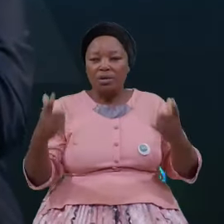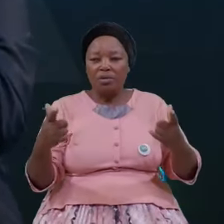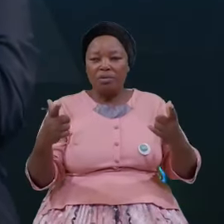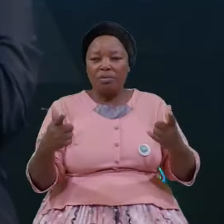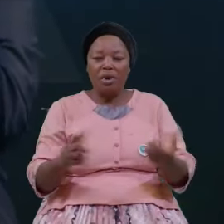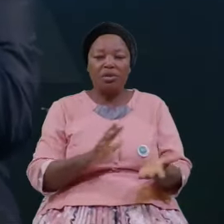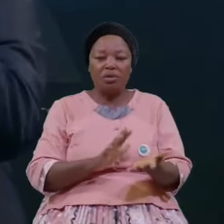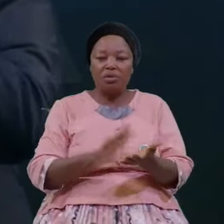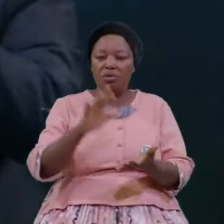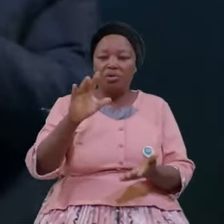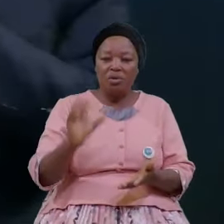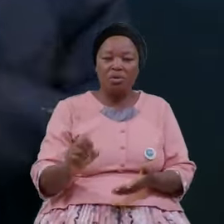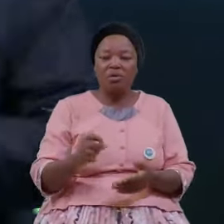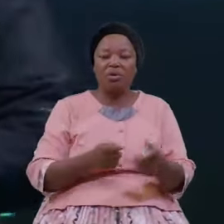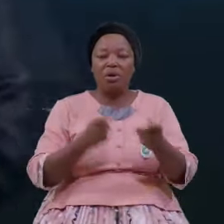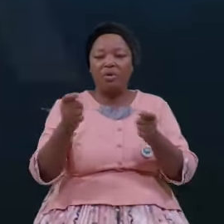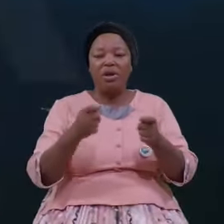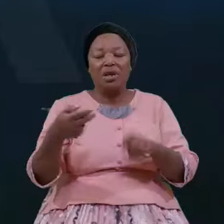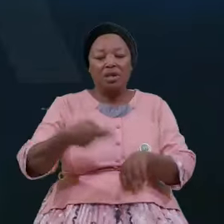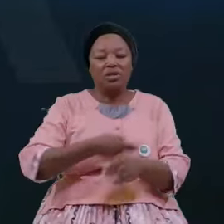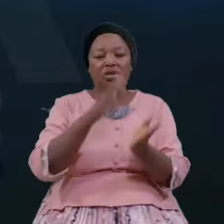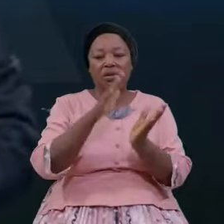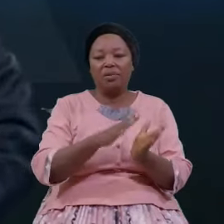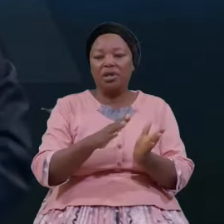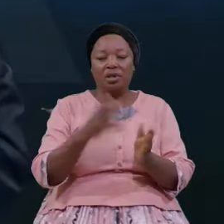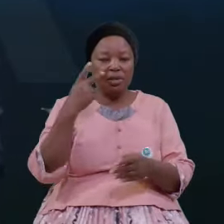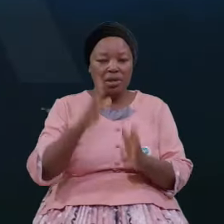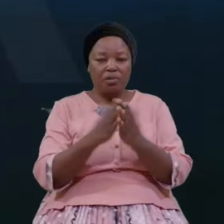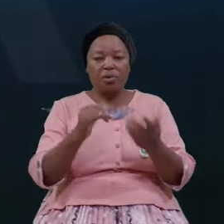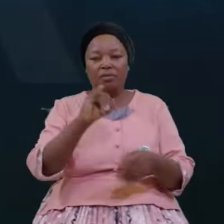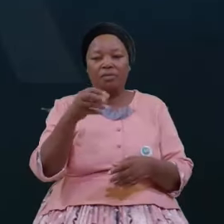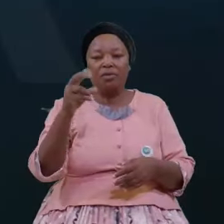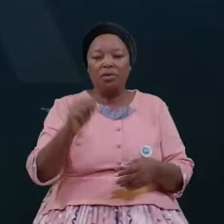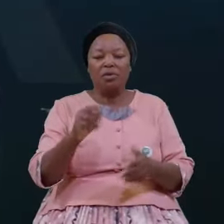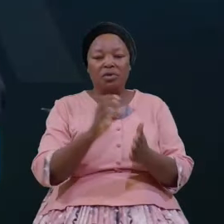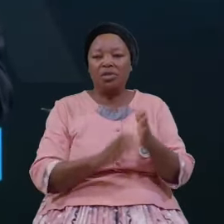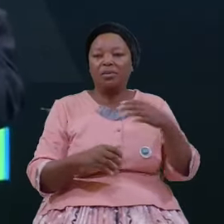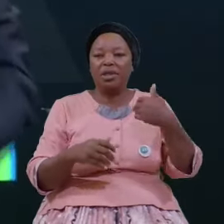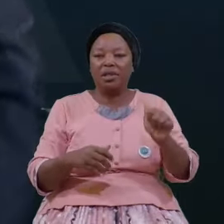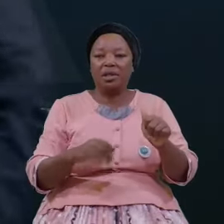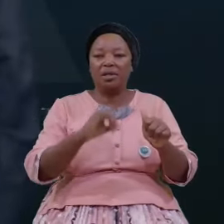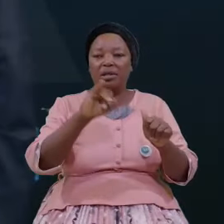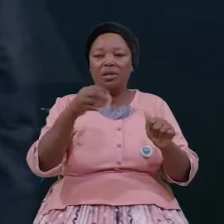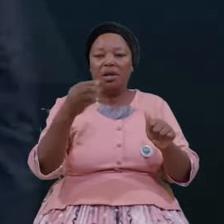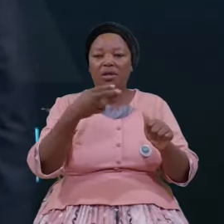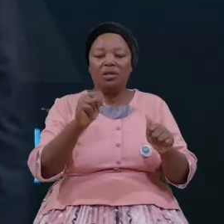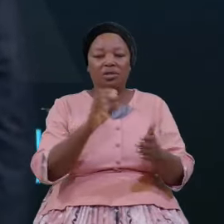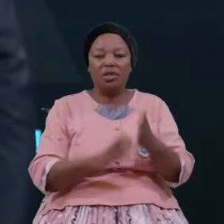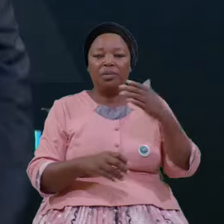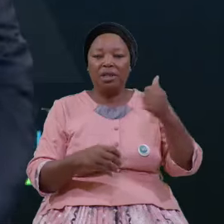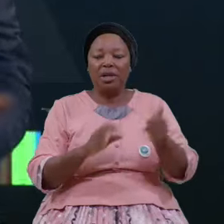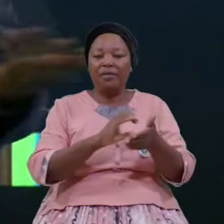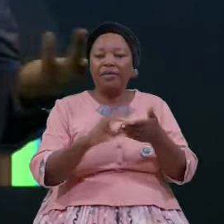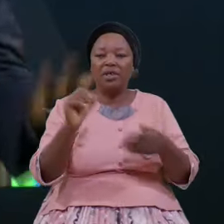glorious, reigning shepherd. Look at John chapter 10, in verse 11. It says,